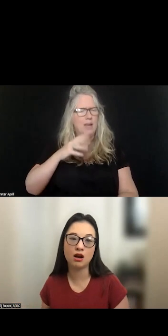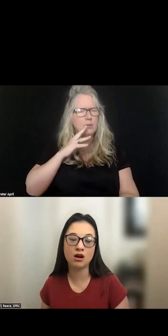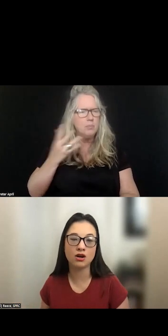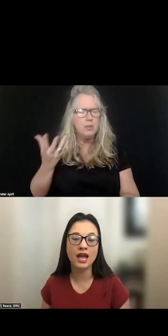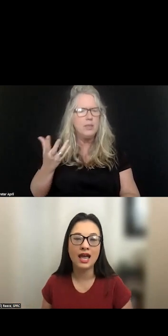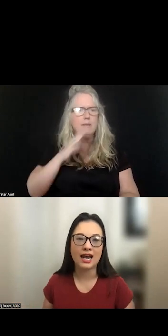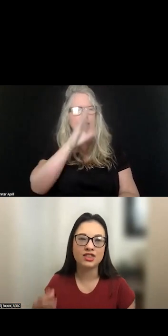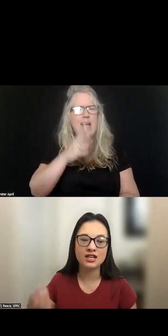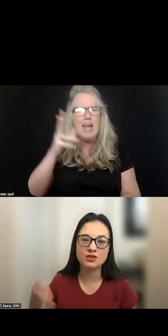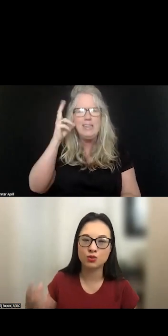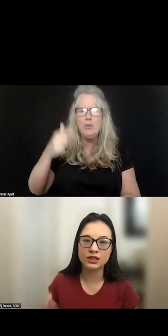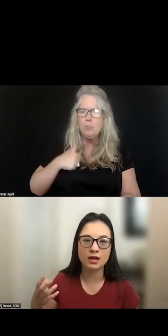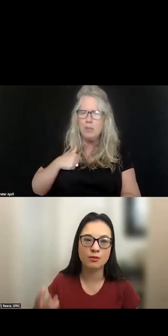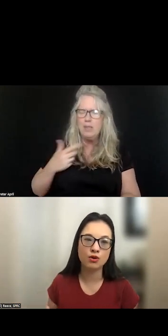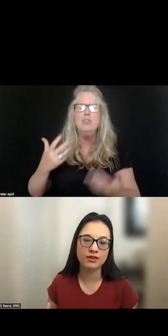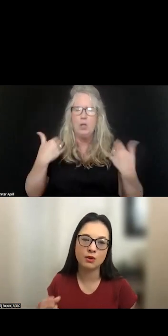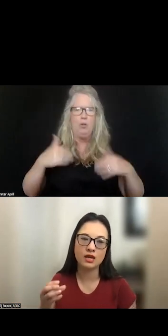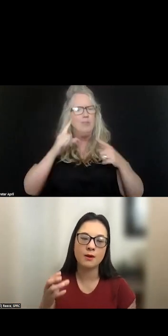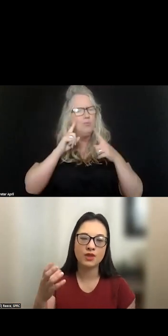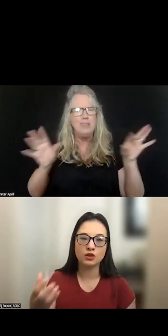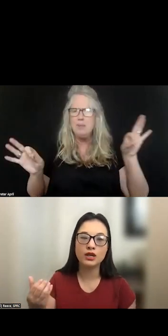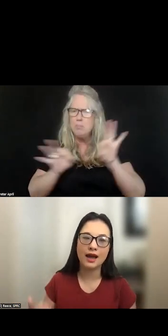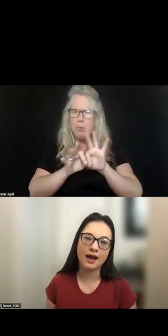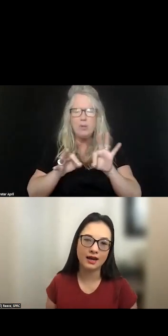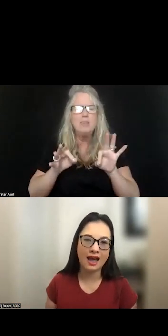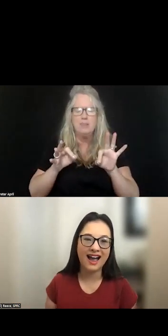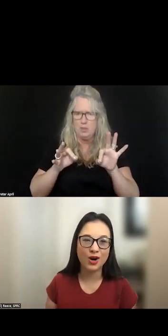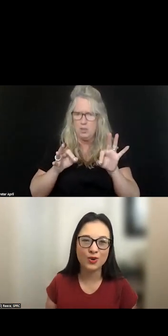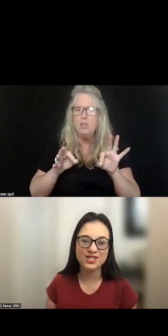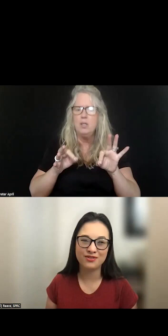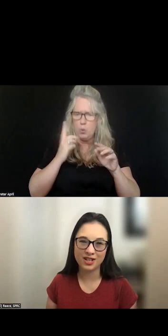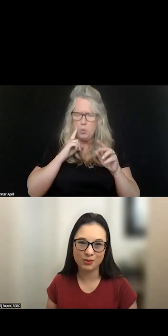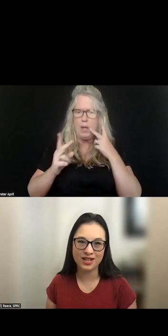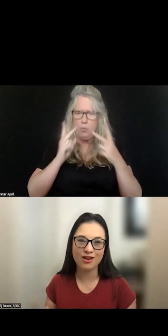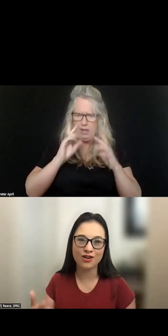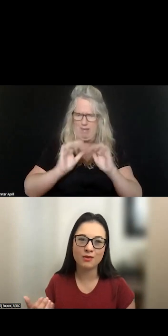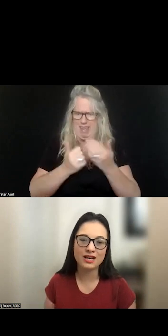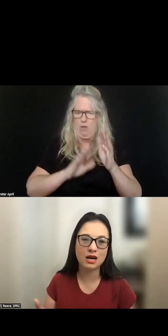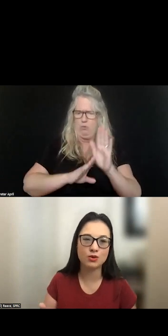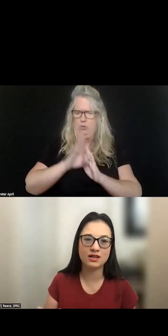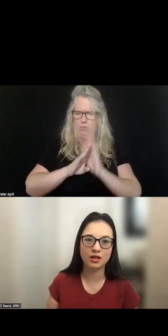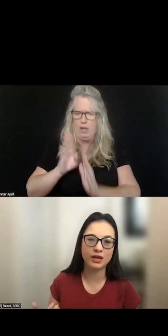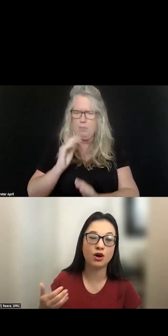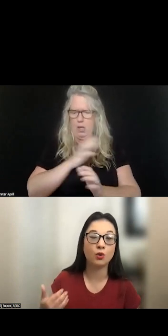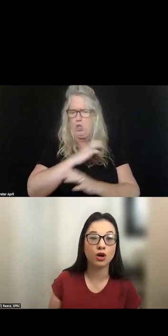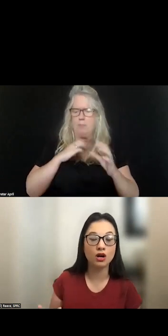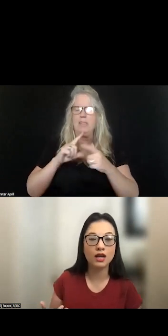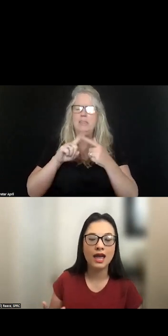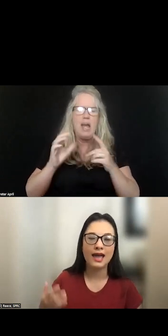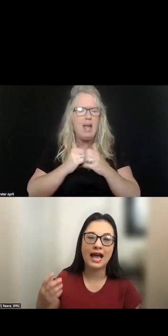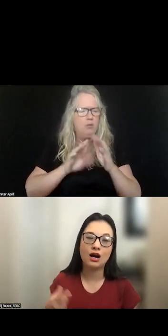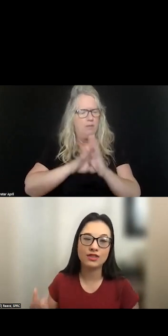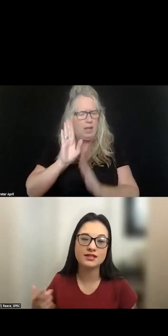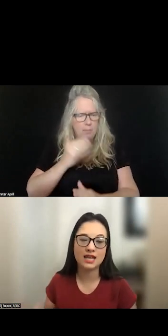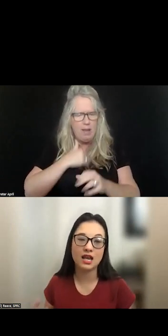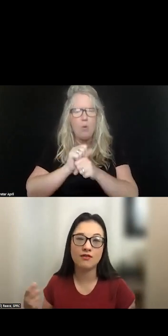being heard. And I think it's really important that we look at how we're developing our committees, how we're developing our work,